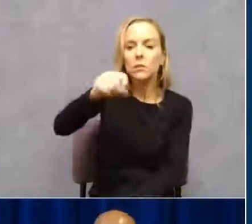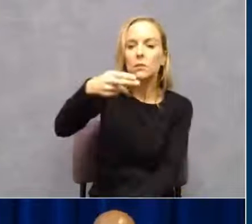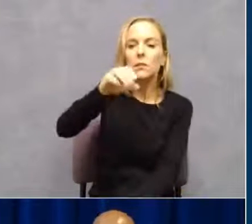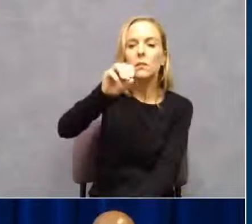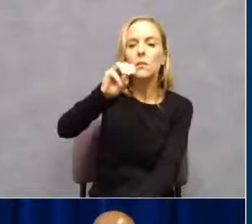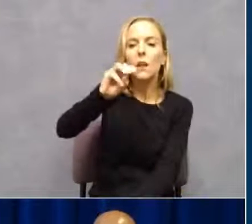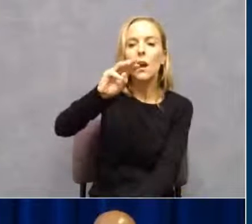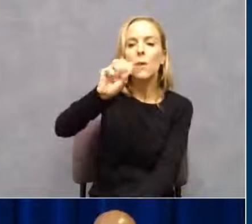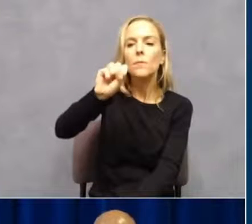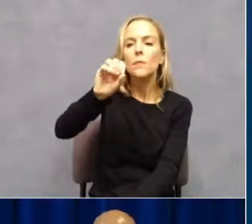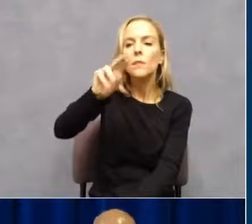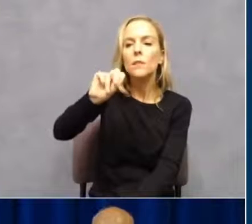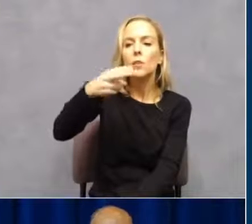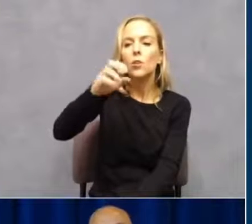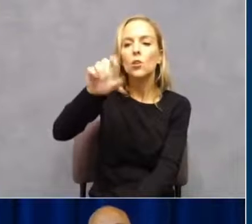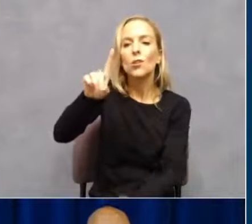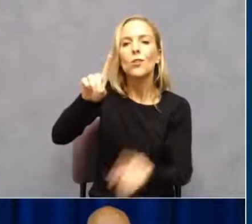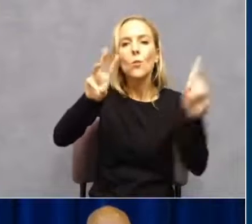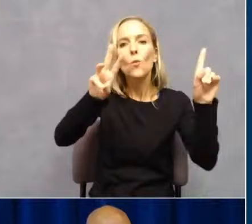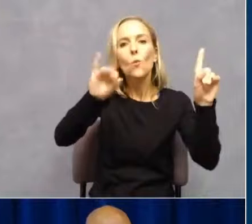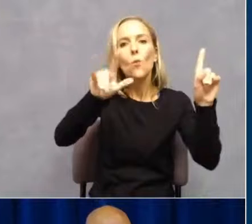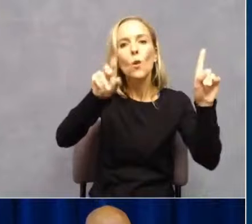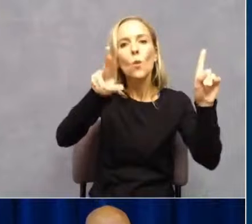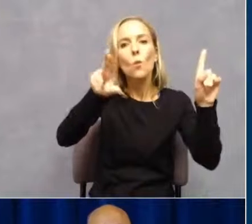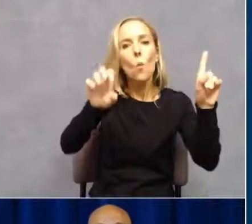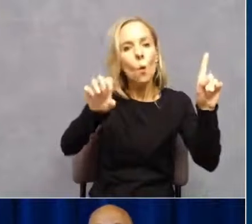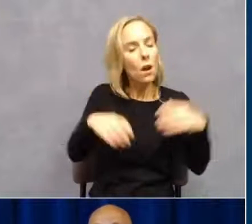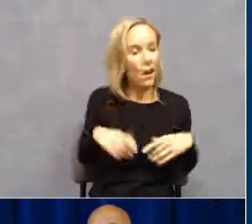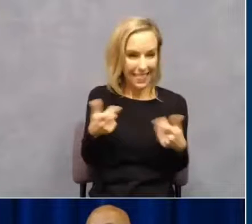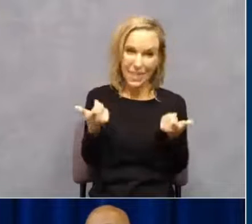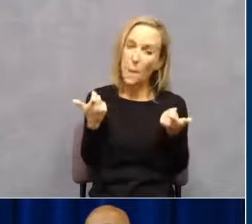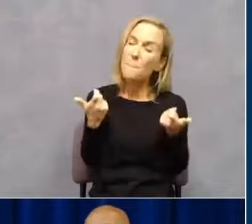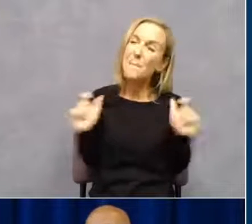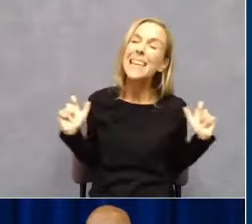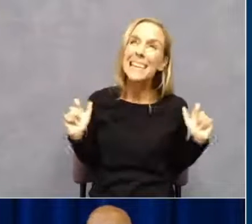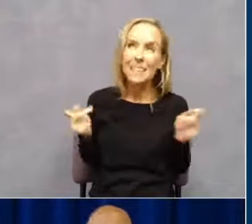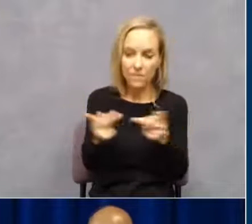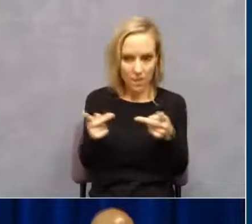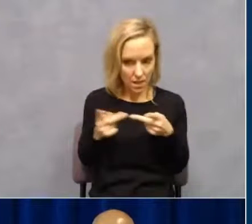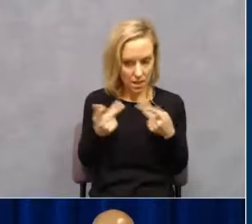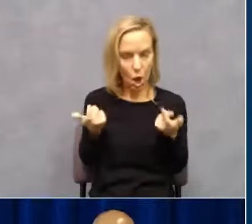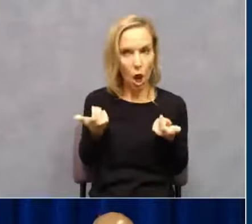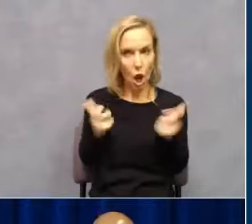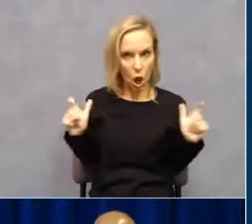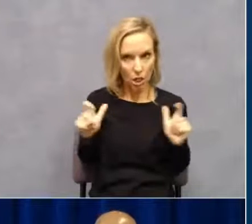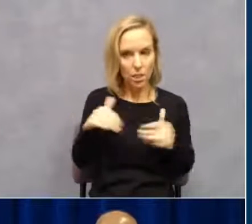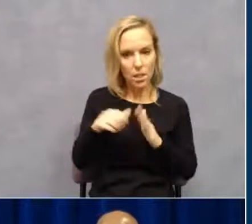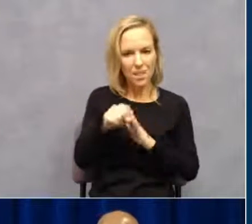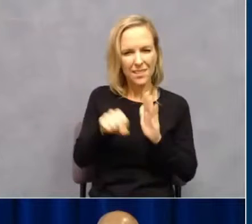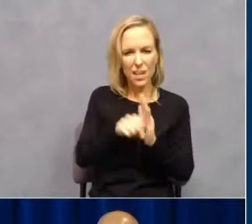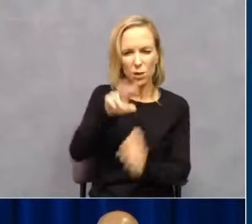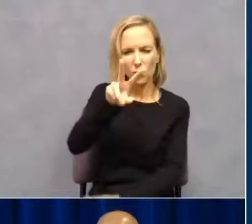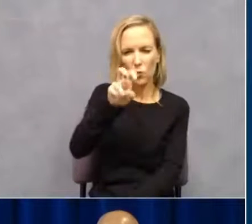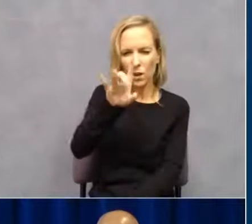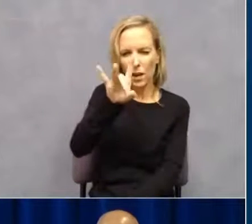Wilmore. This is a big facility. It's probably the largest facility in the state, 285